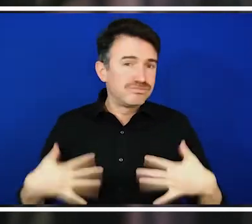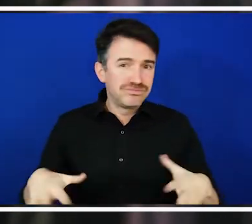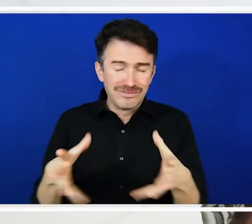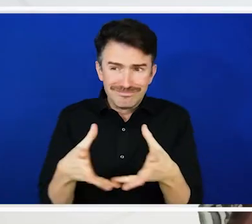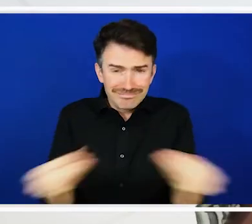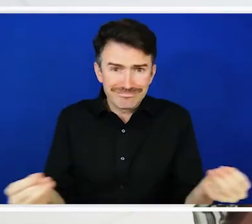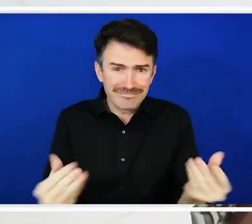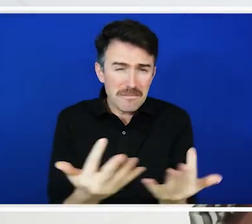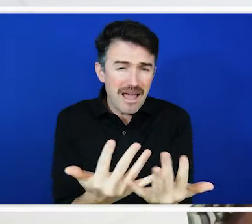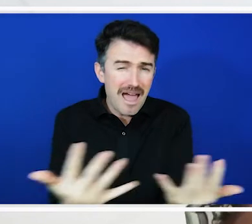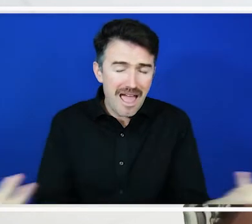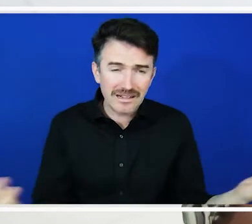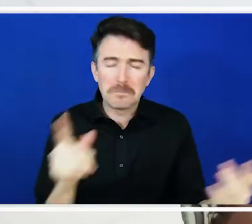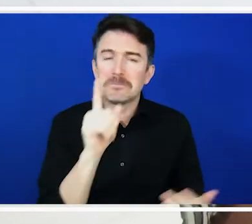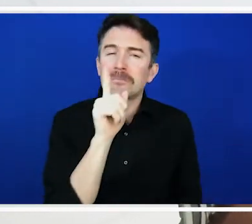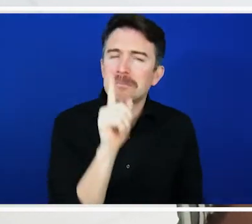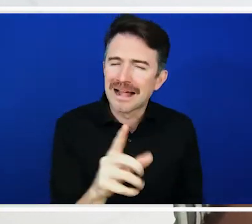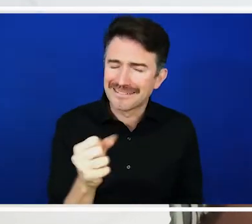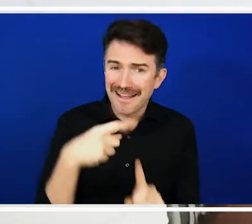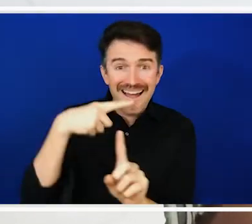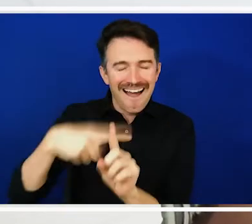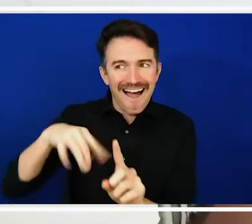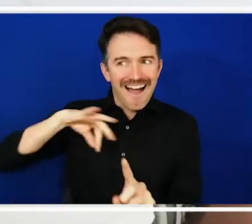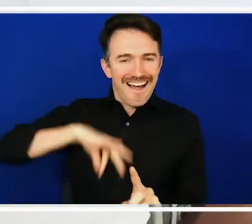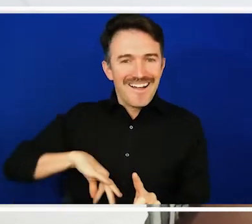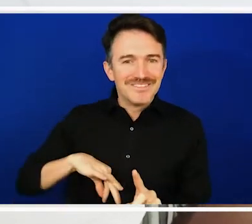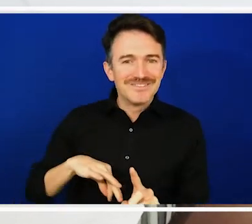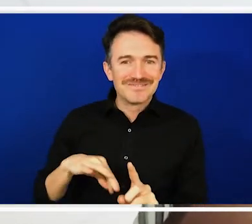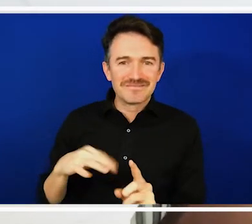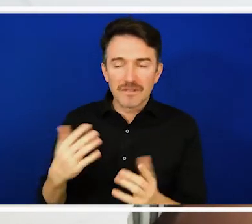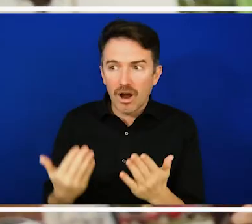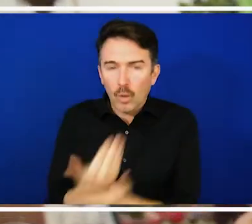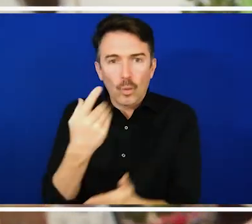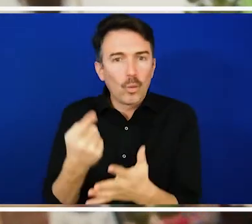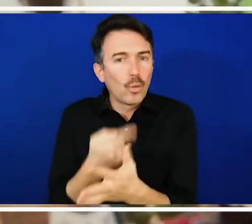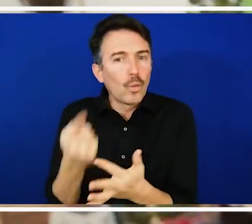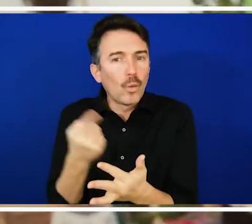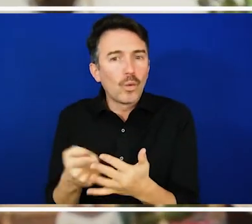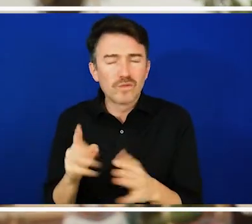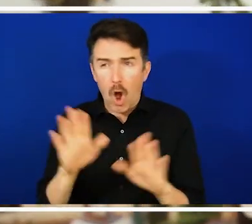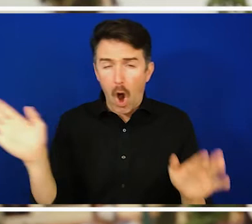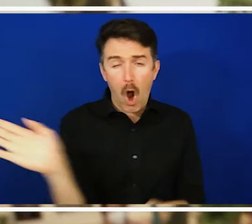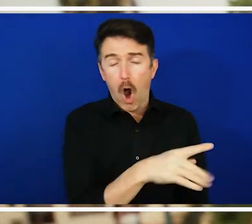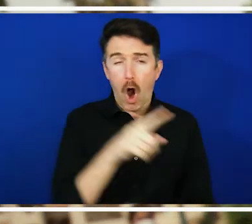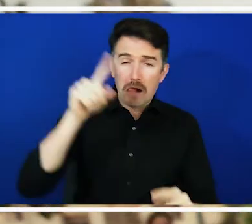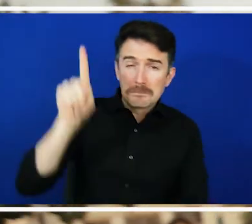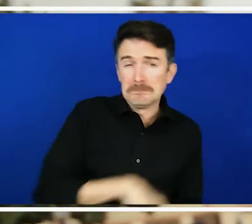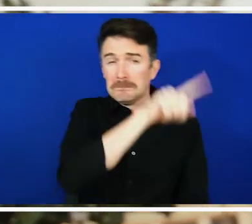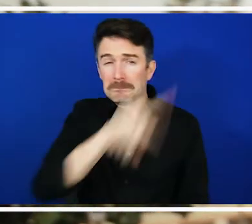a lot. But we've also gained. We have gained some things. It's not all